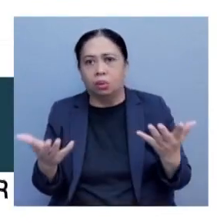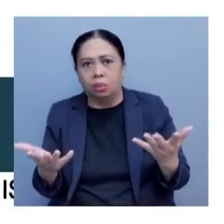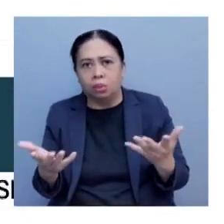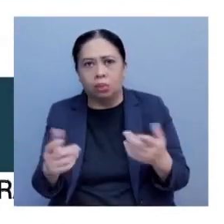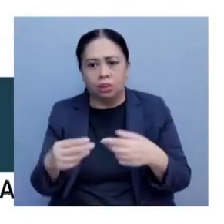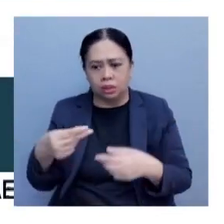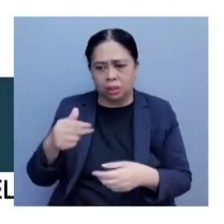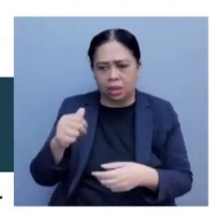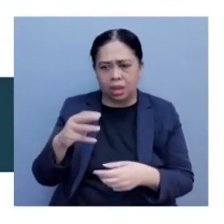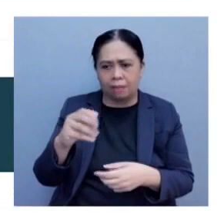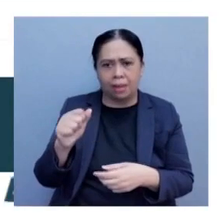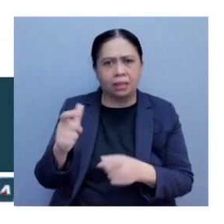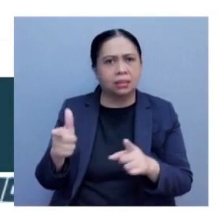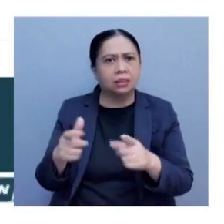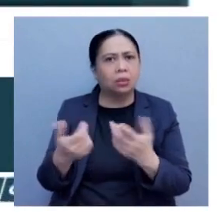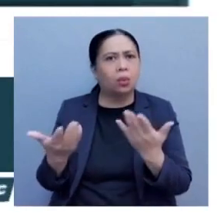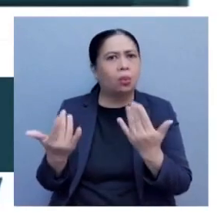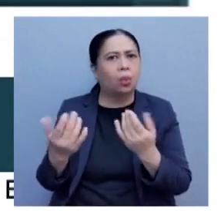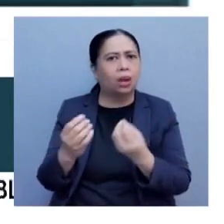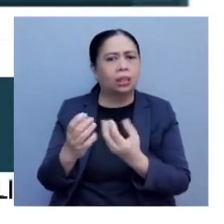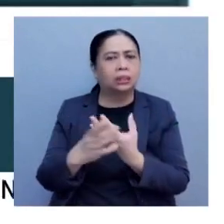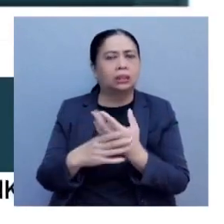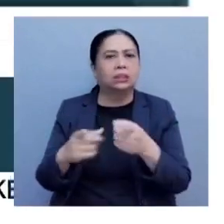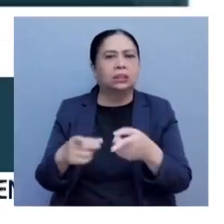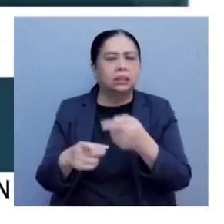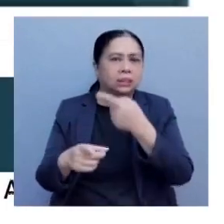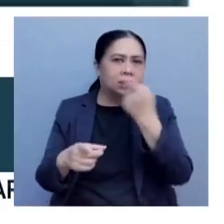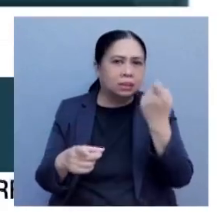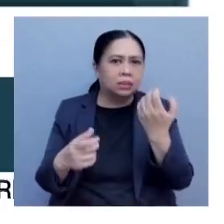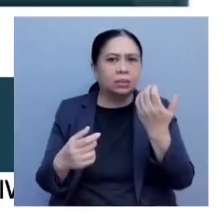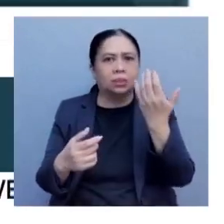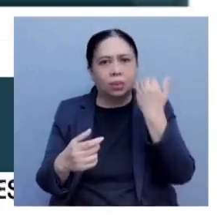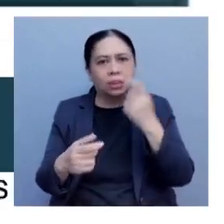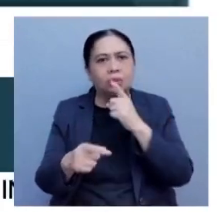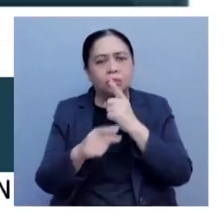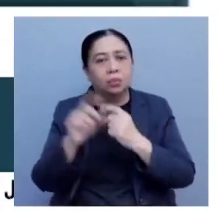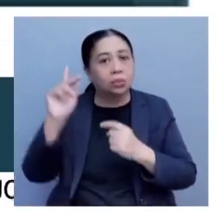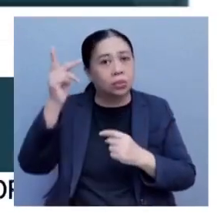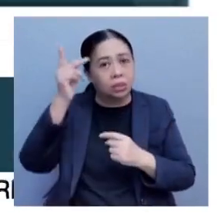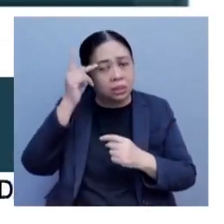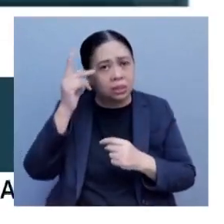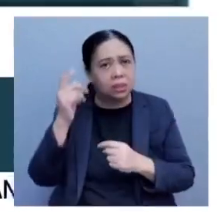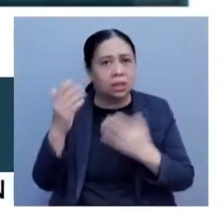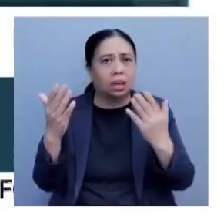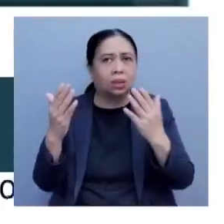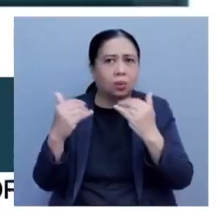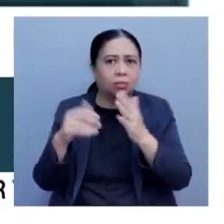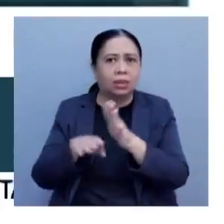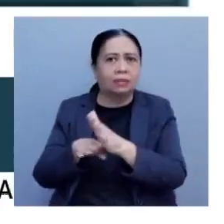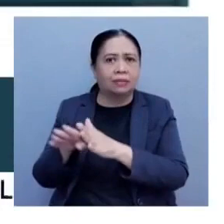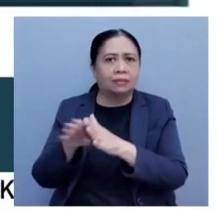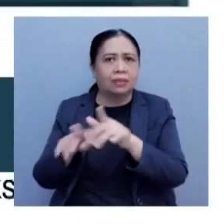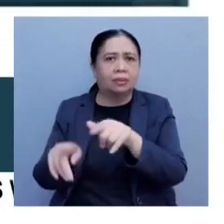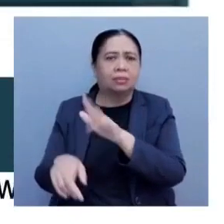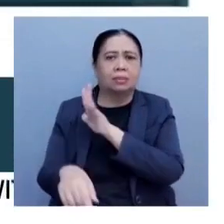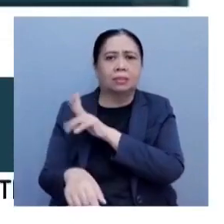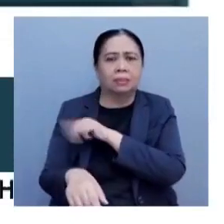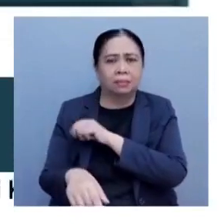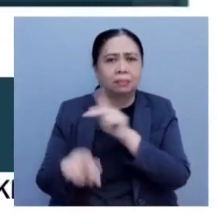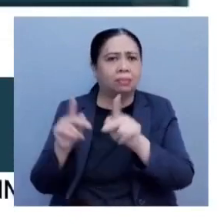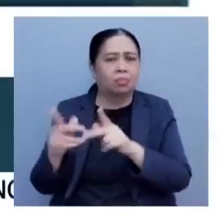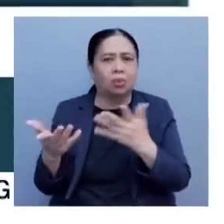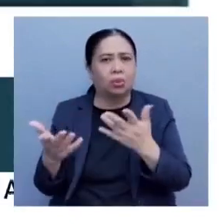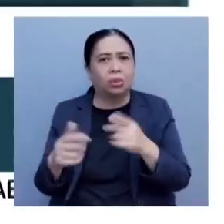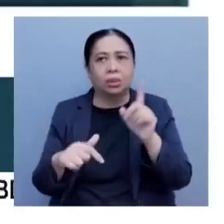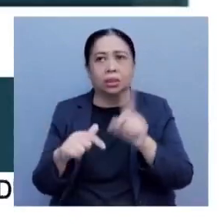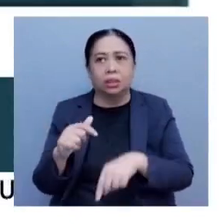Hamas Hamas is the absence of a real political hope for the Palestinian people. No, you cannot